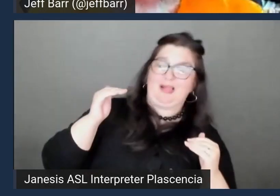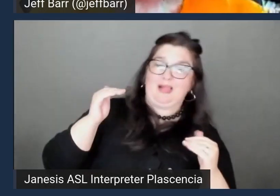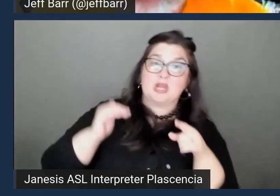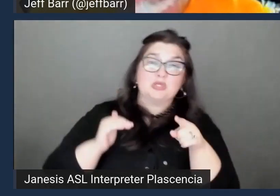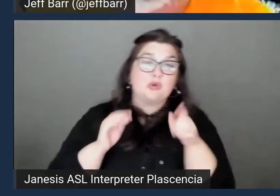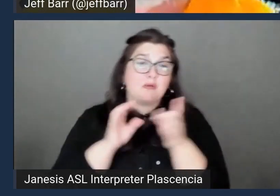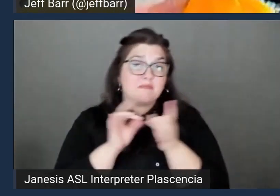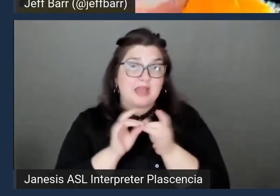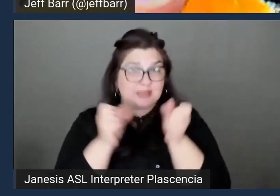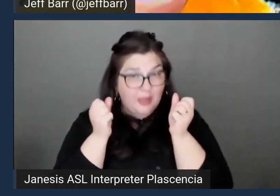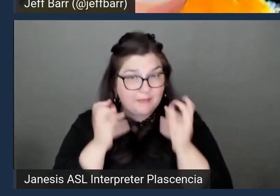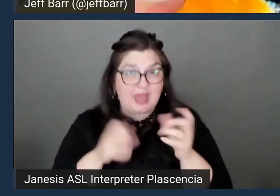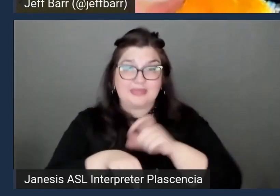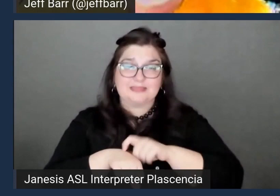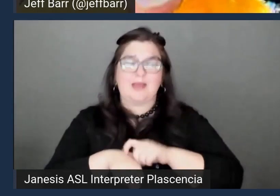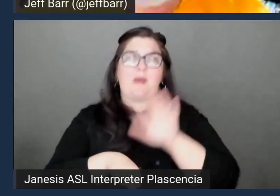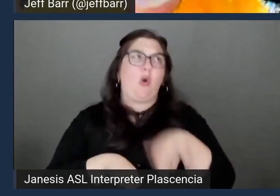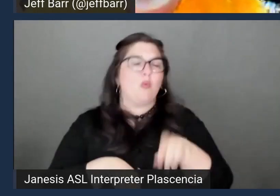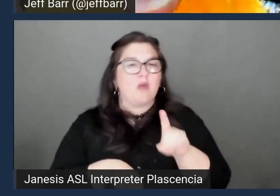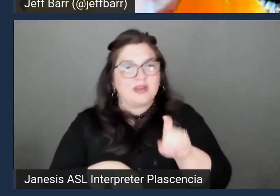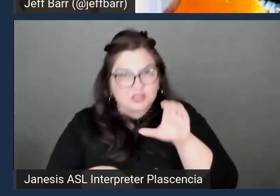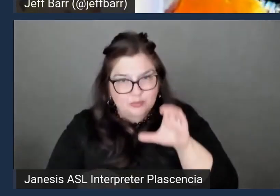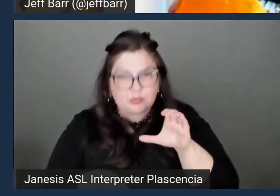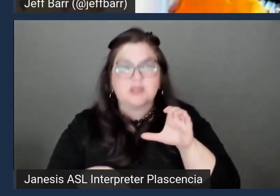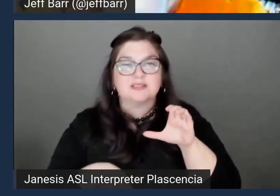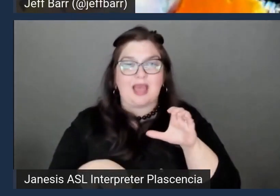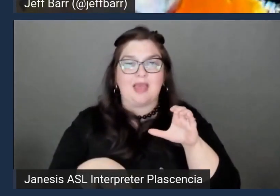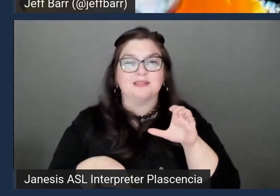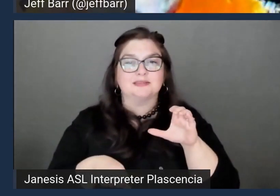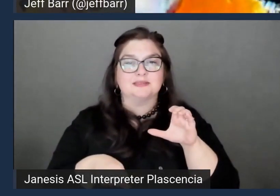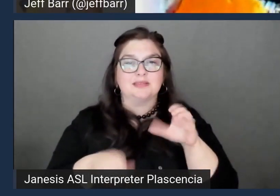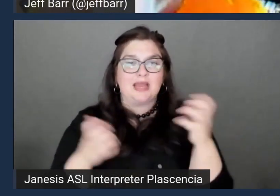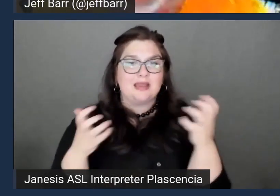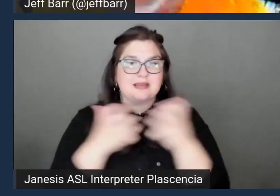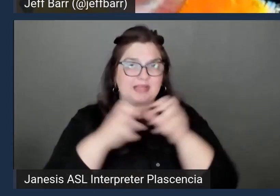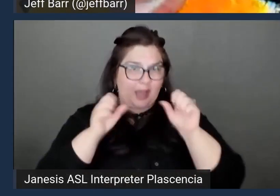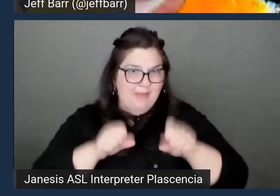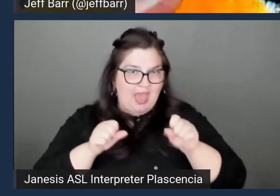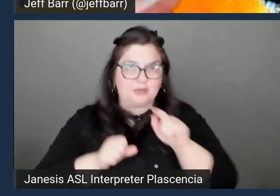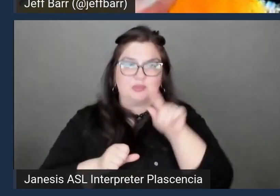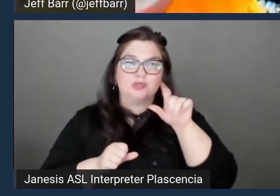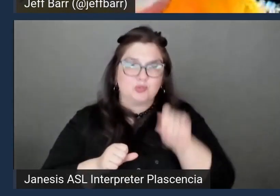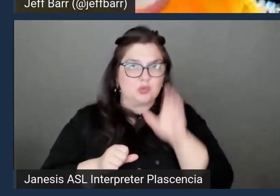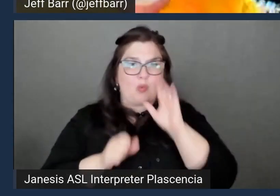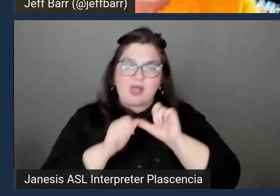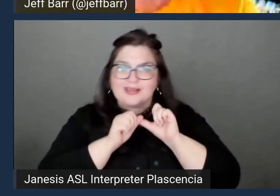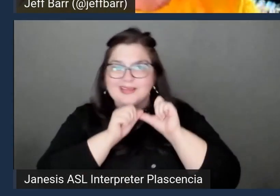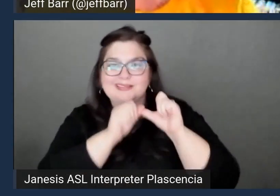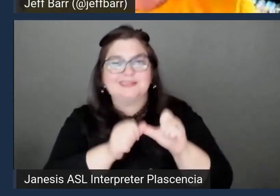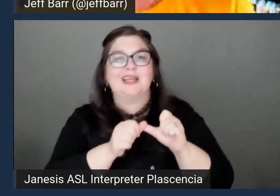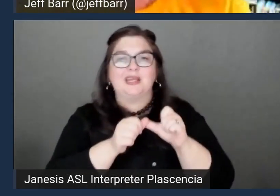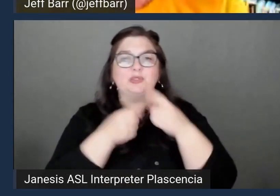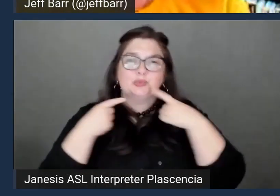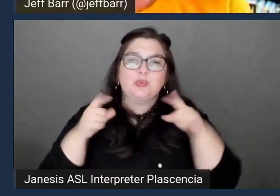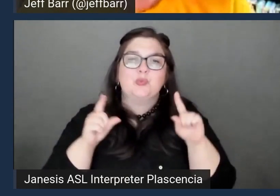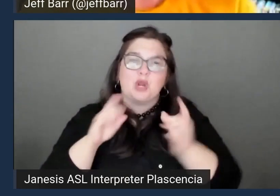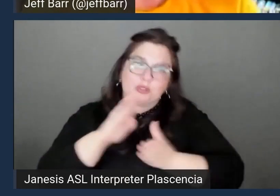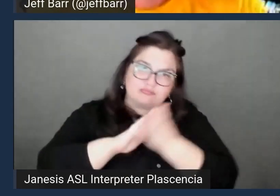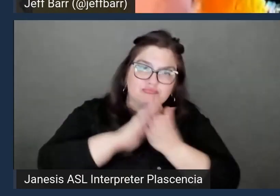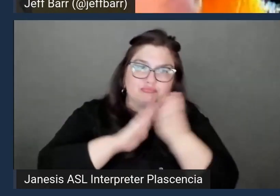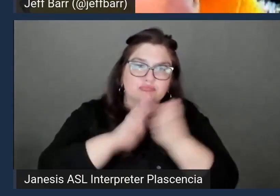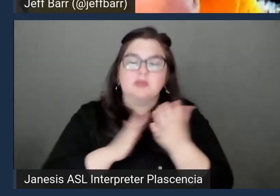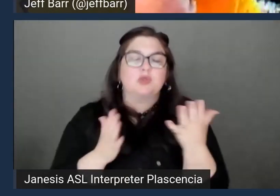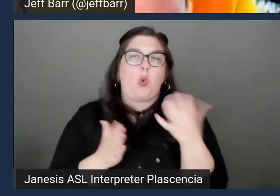that there's 100% backwards compatibility, and the tools are going to continue to work. But what are we doing to make sure that